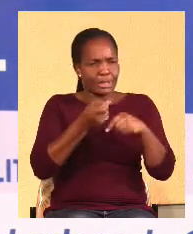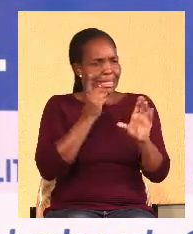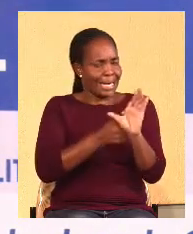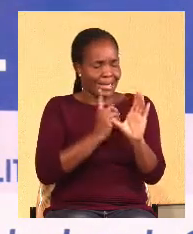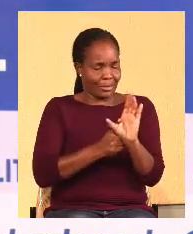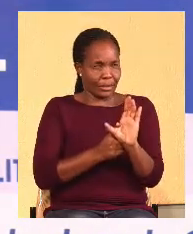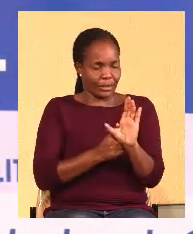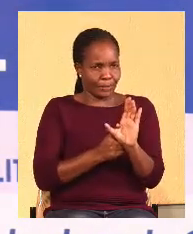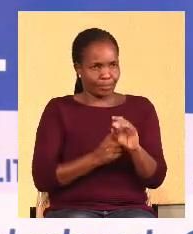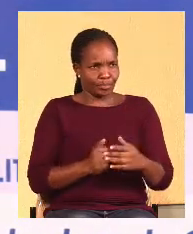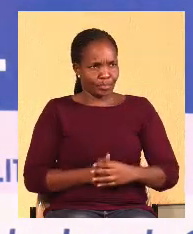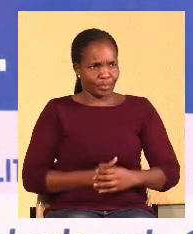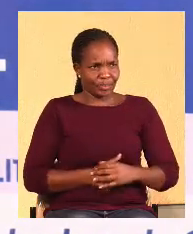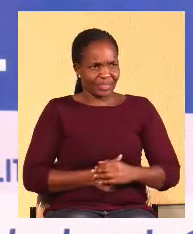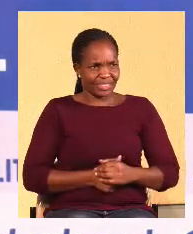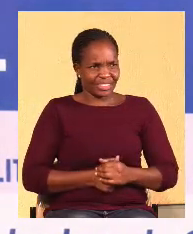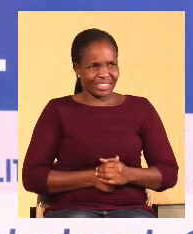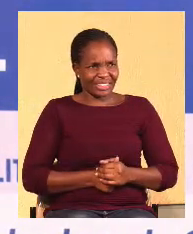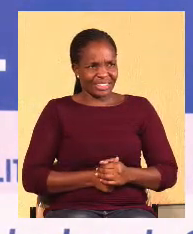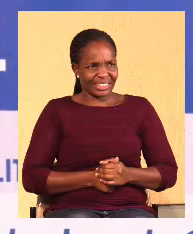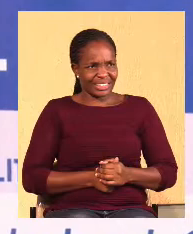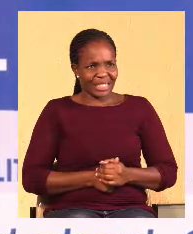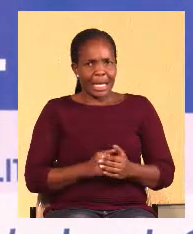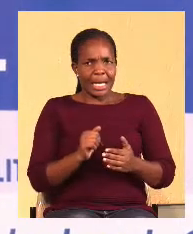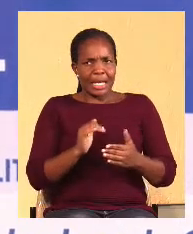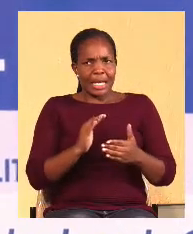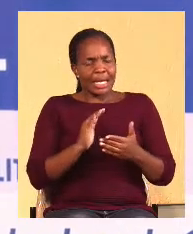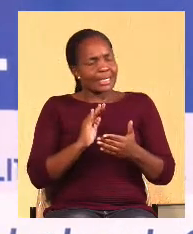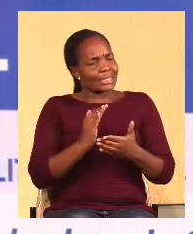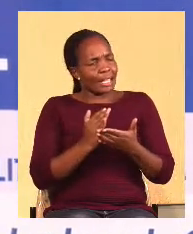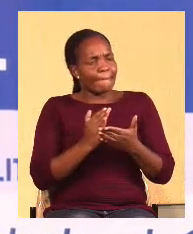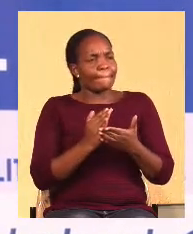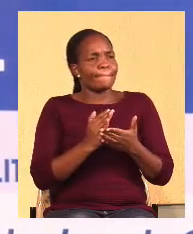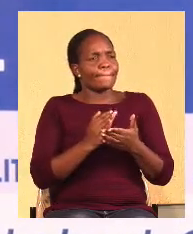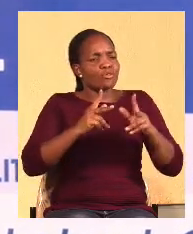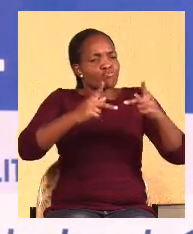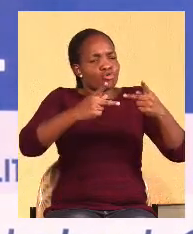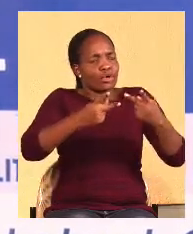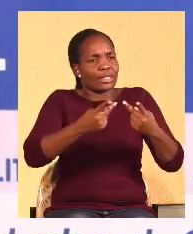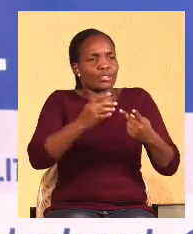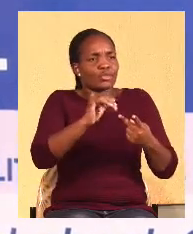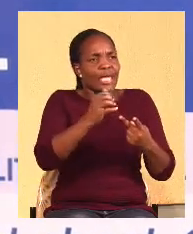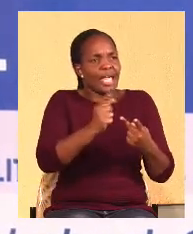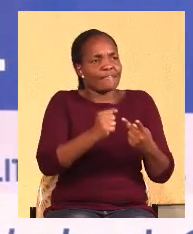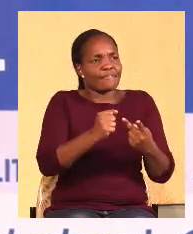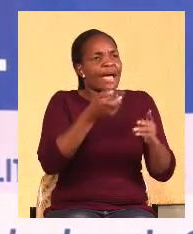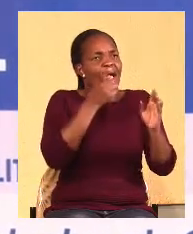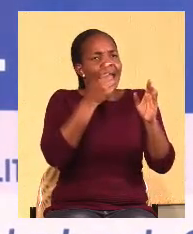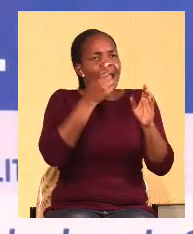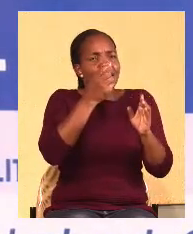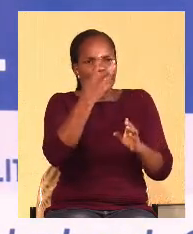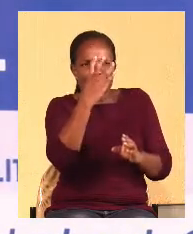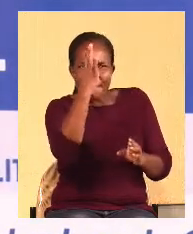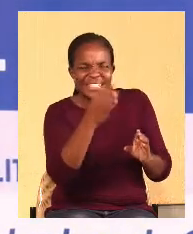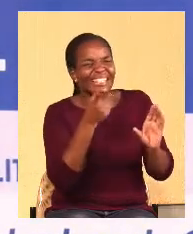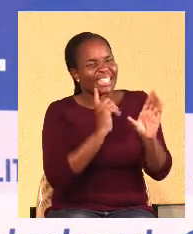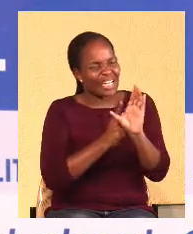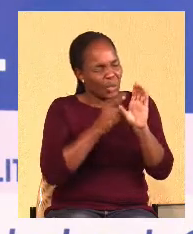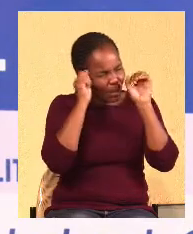that beverages with alcohol content below 3% can now be sold? And is it only the